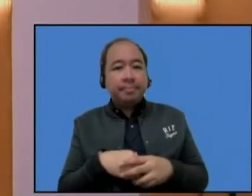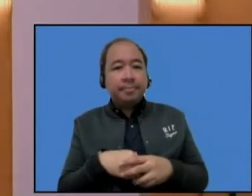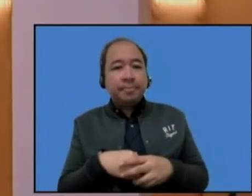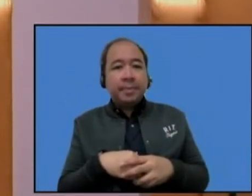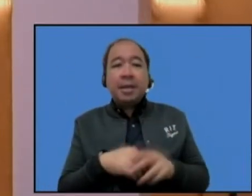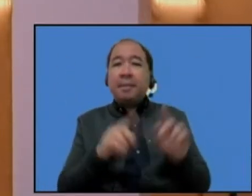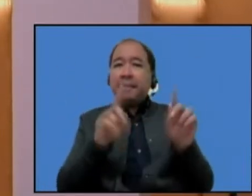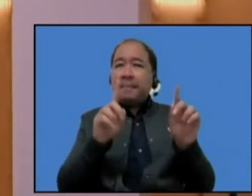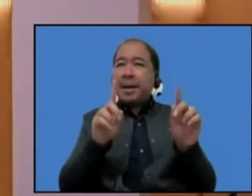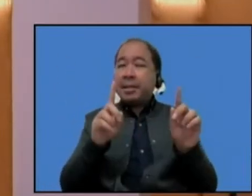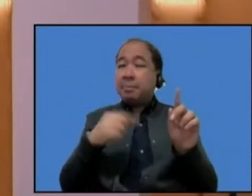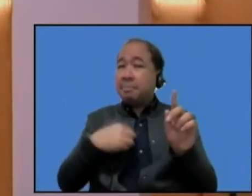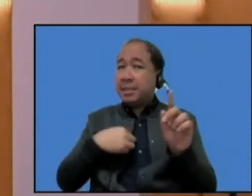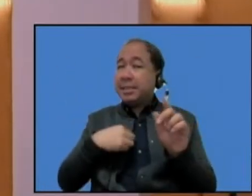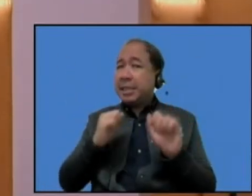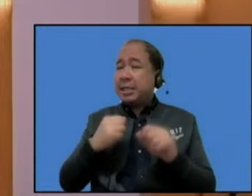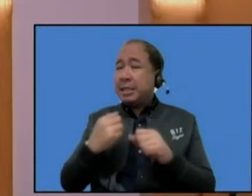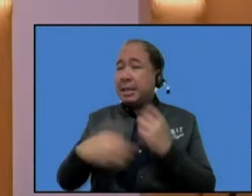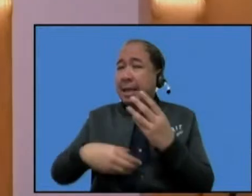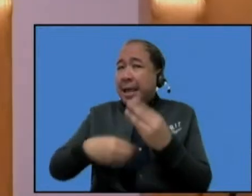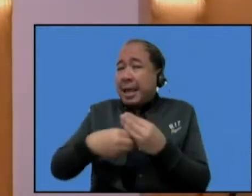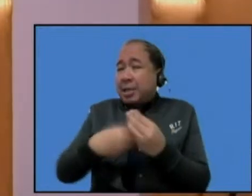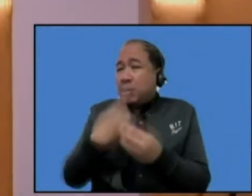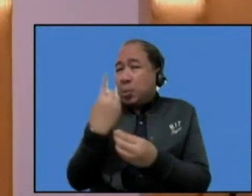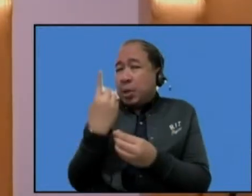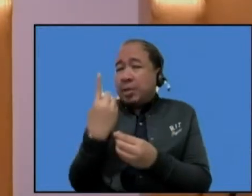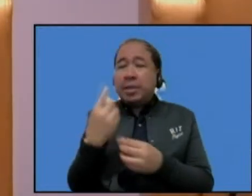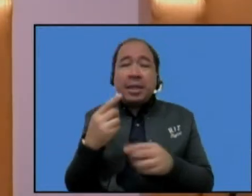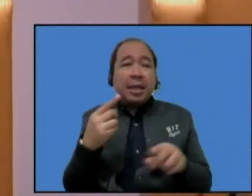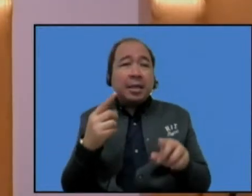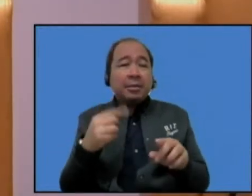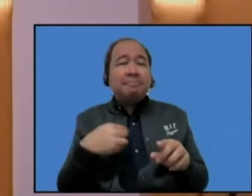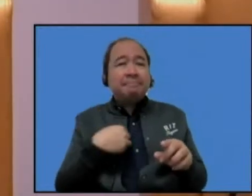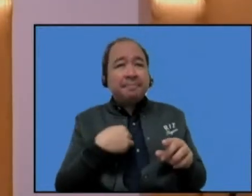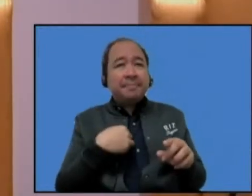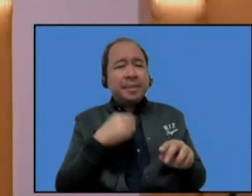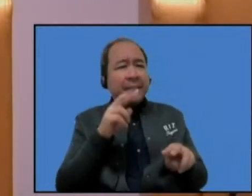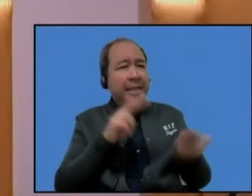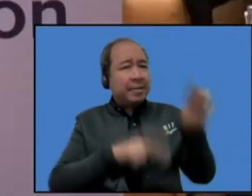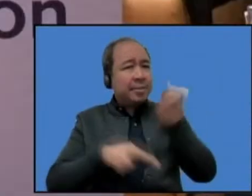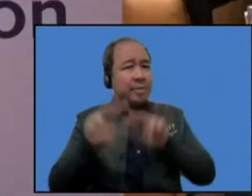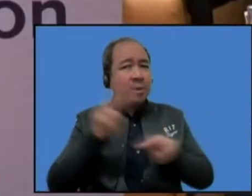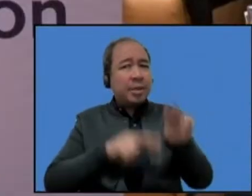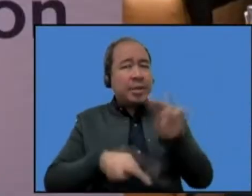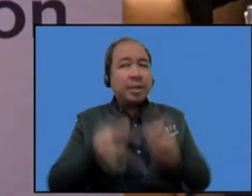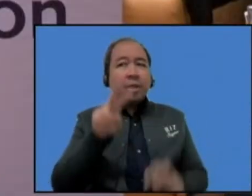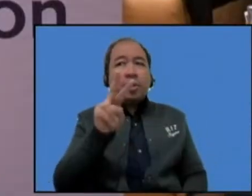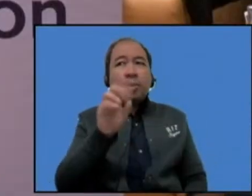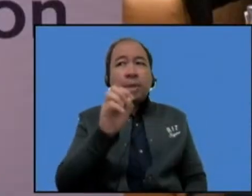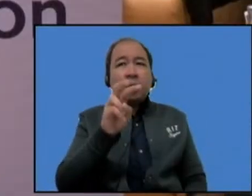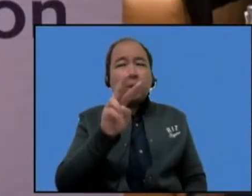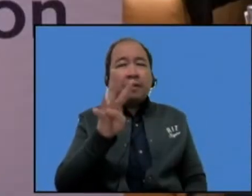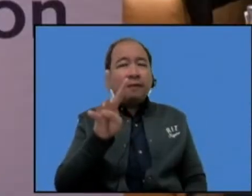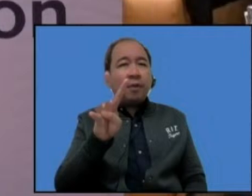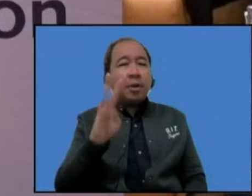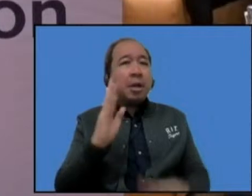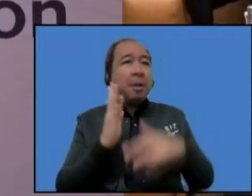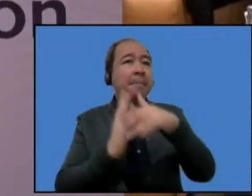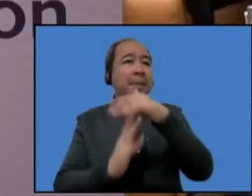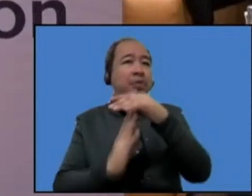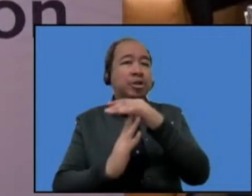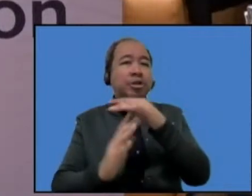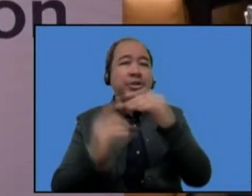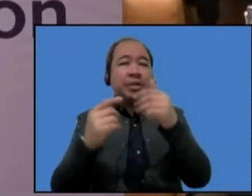Tata, can I add more? Yes, please. So I've been looking at the 2024 migration report of the UN ESCAP. Congratulations. I